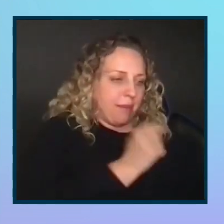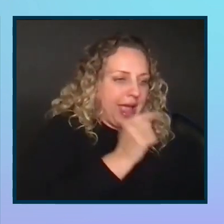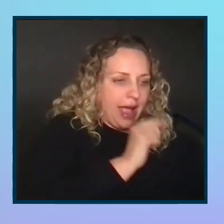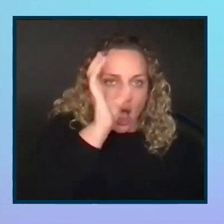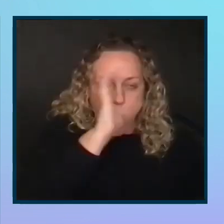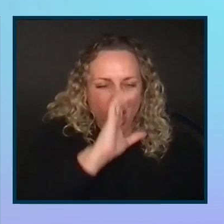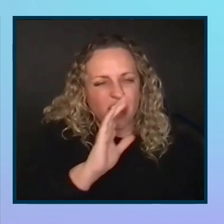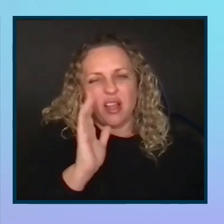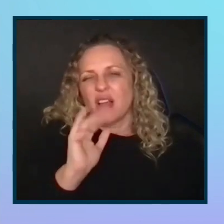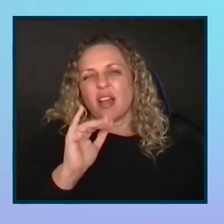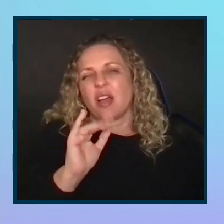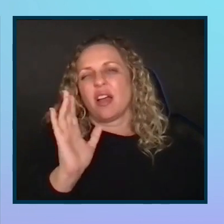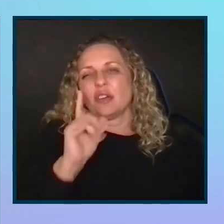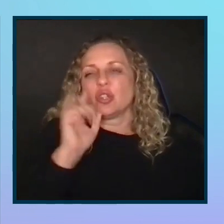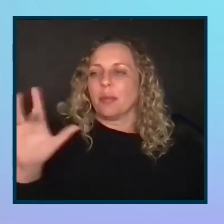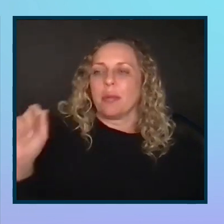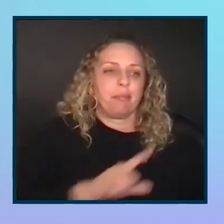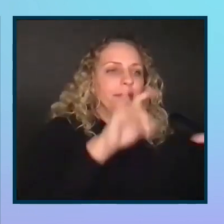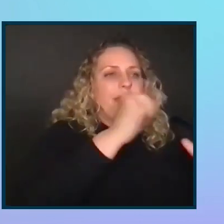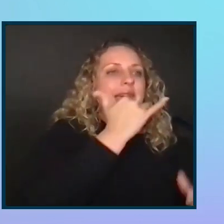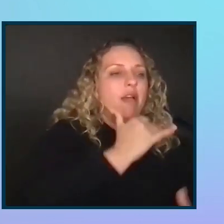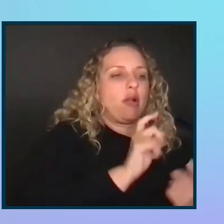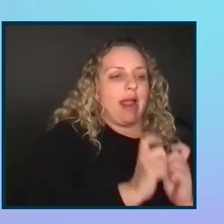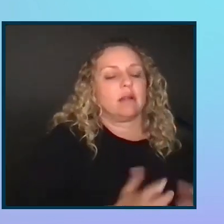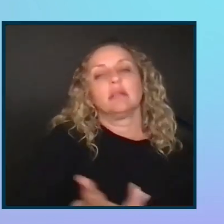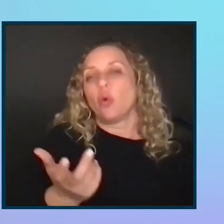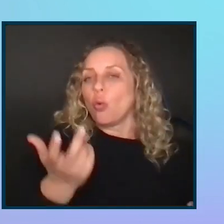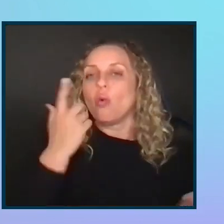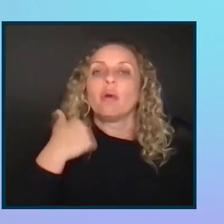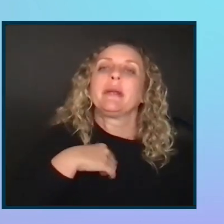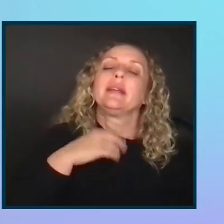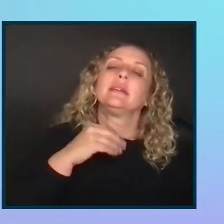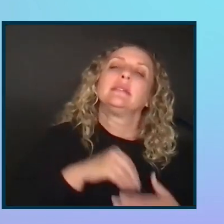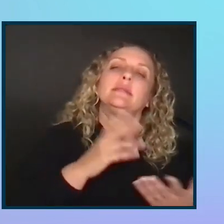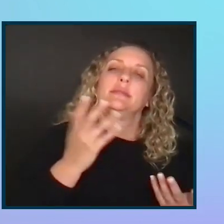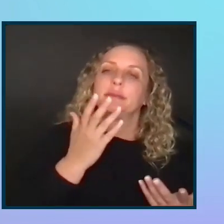repeatedly to get back to the page where they need to make an edit. So for me, in some,